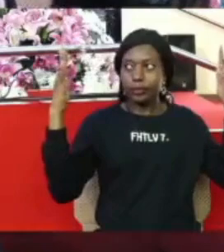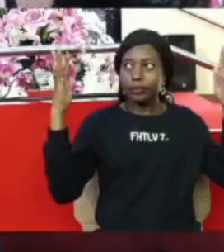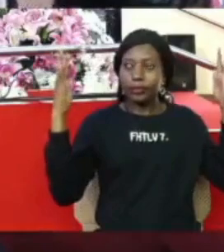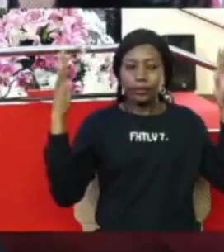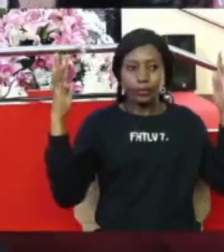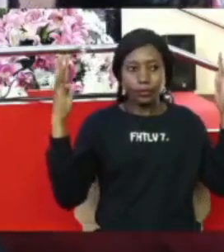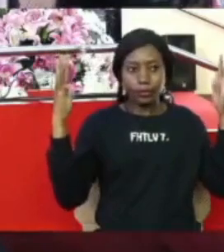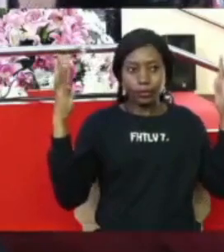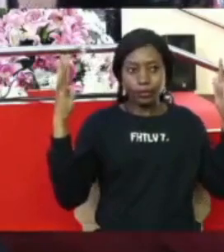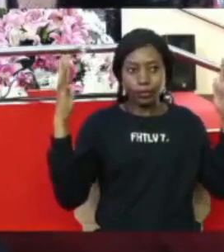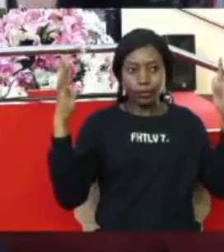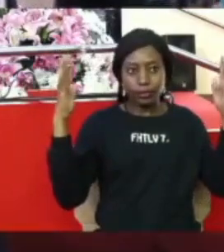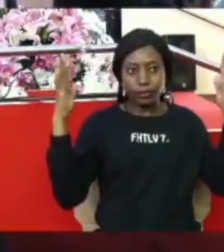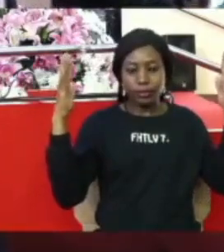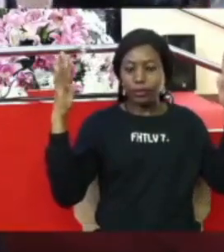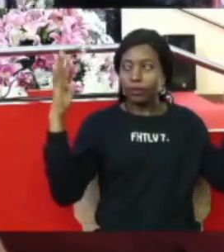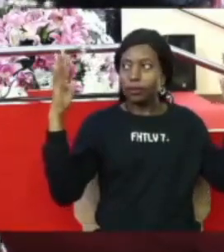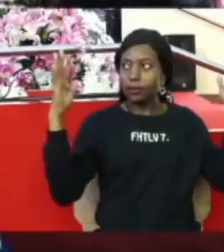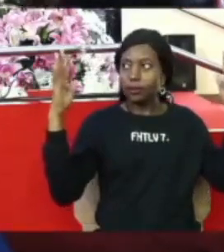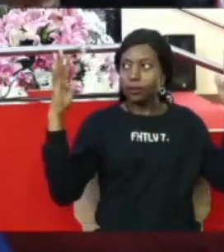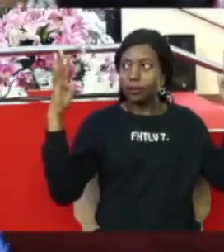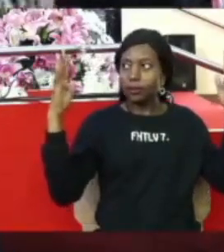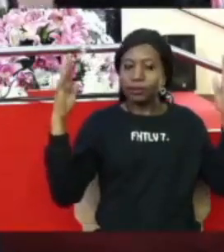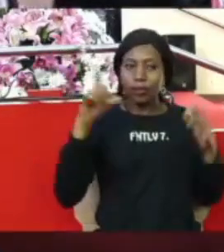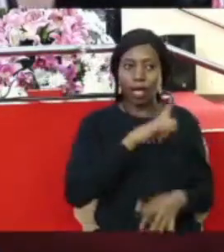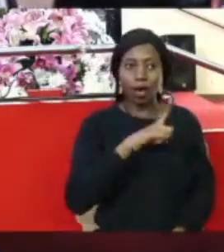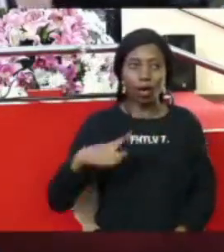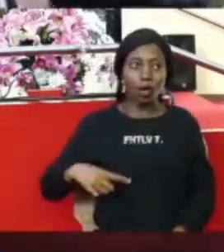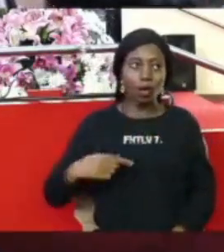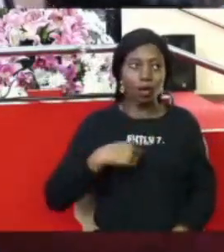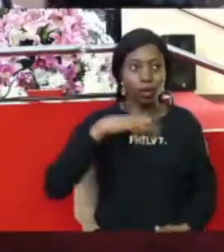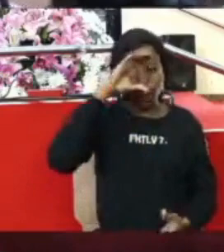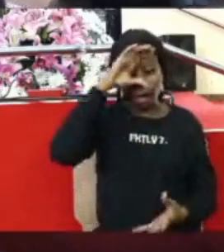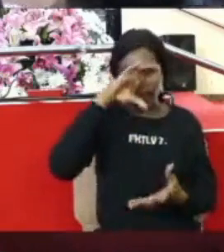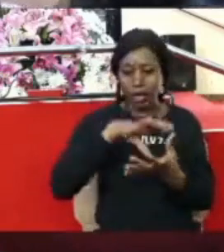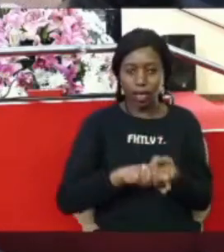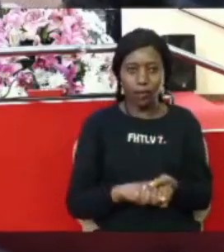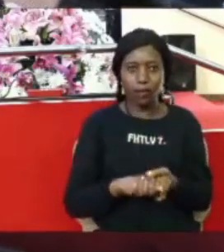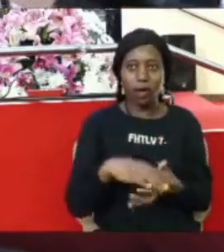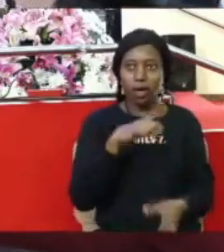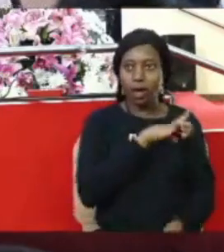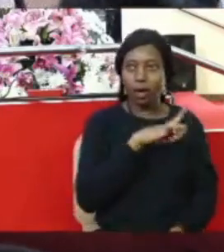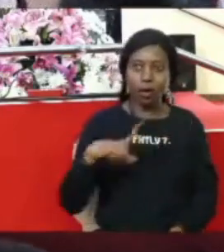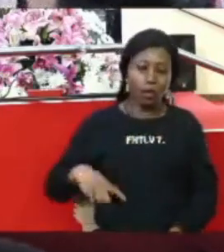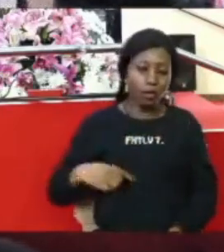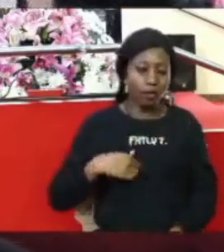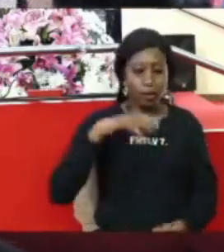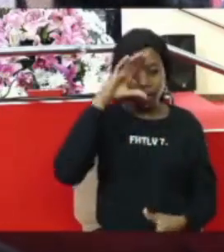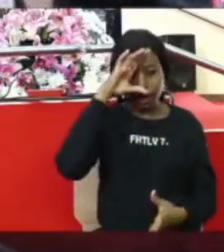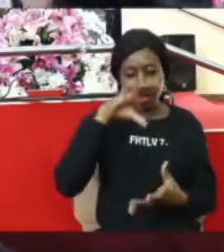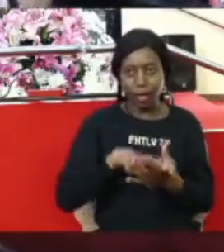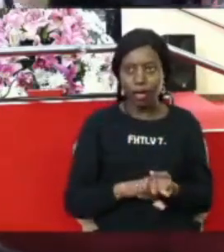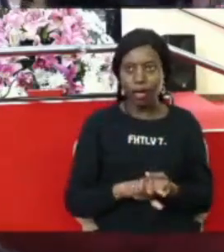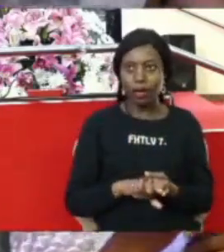Lord, I believe. Lord, I believe. Lord, I believe. Give your neighbor a